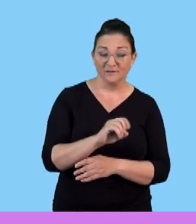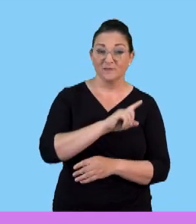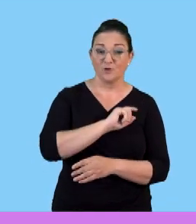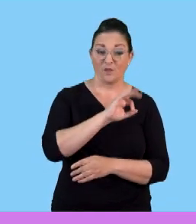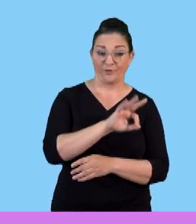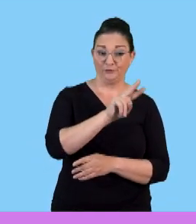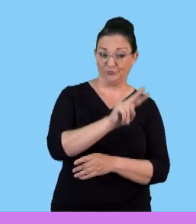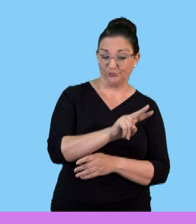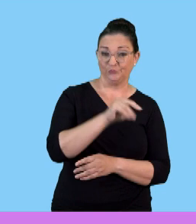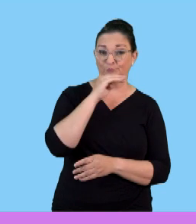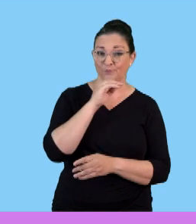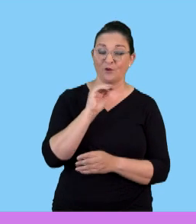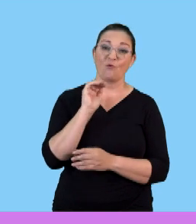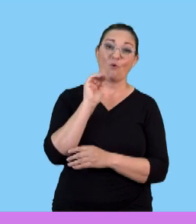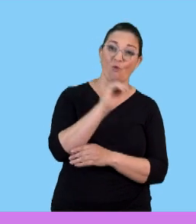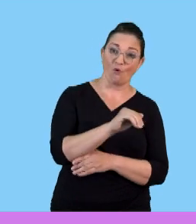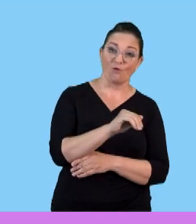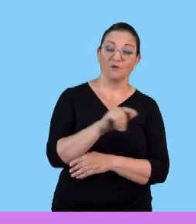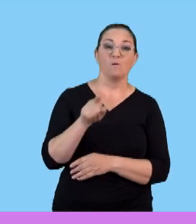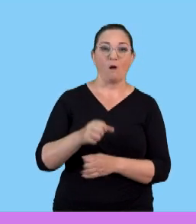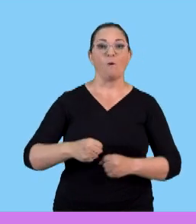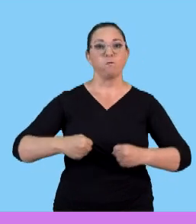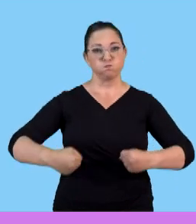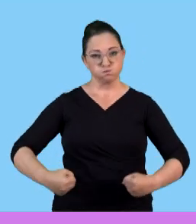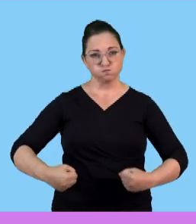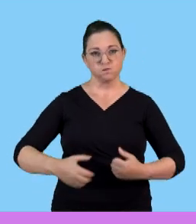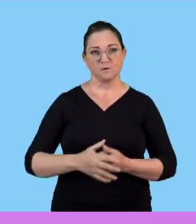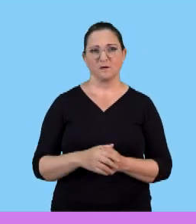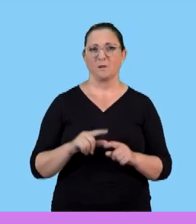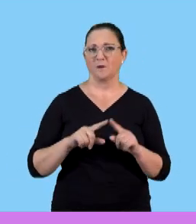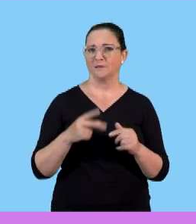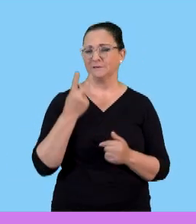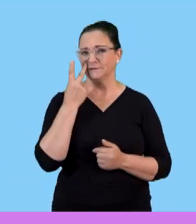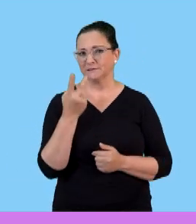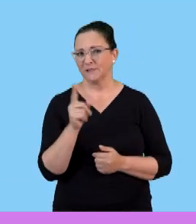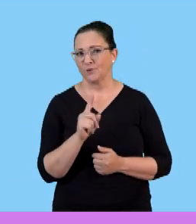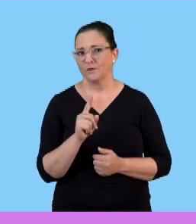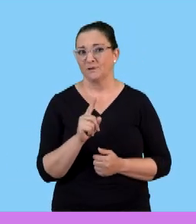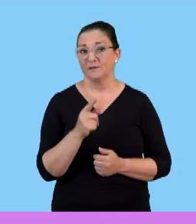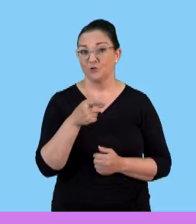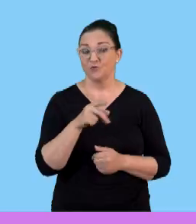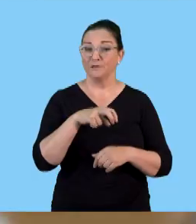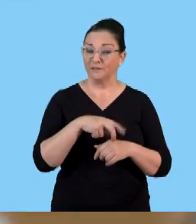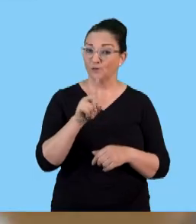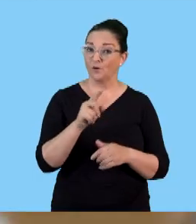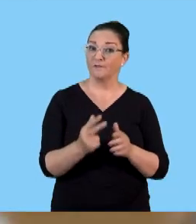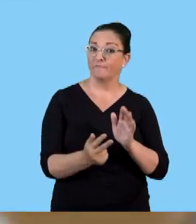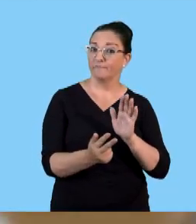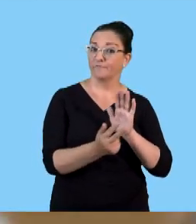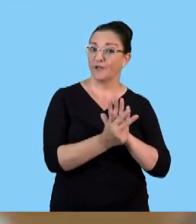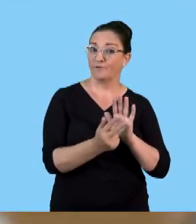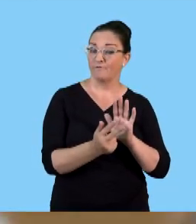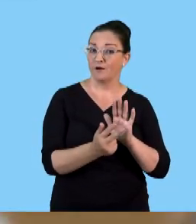agree 32,18 is more than 30. Therefore, she's also obese. Now, please note, you will have to